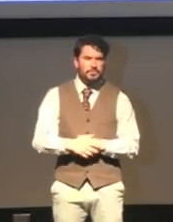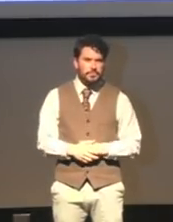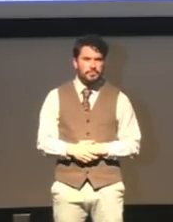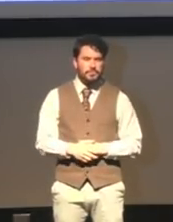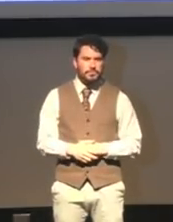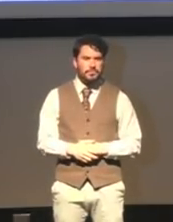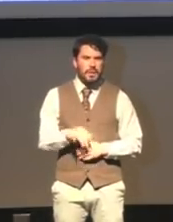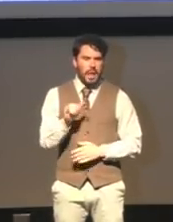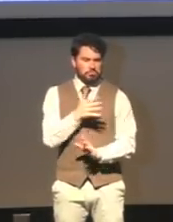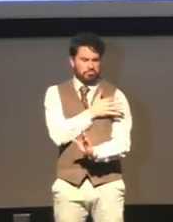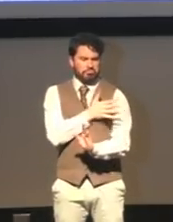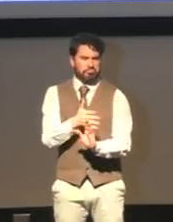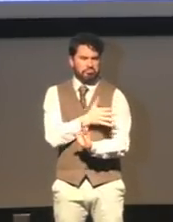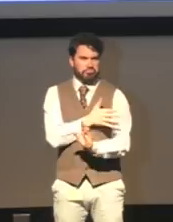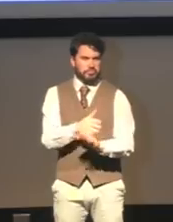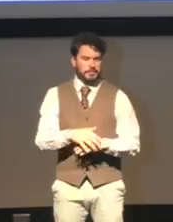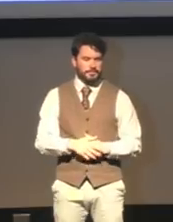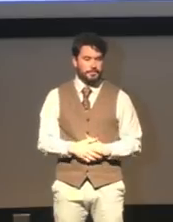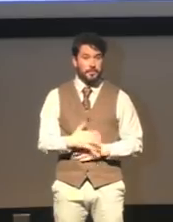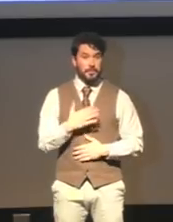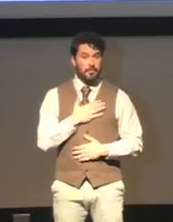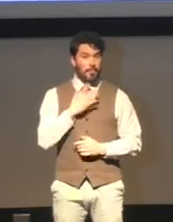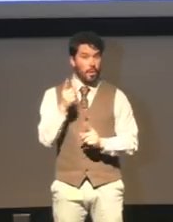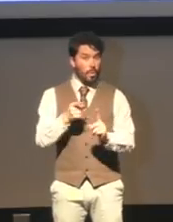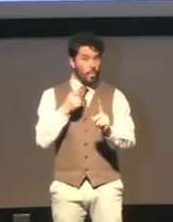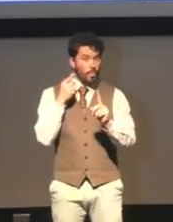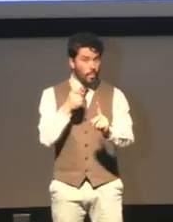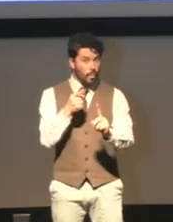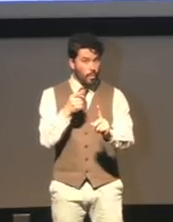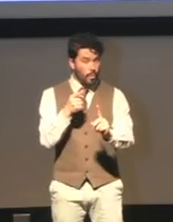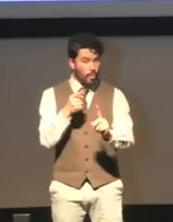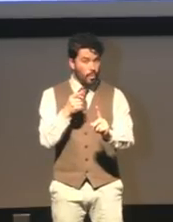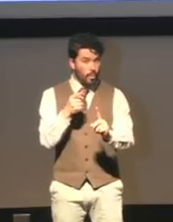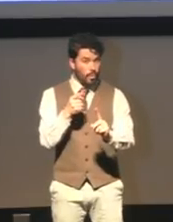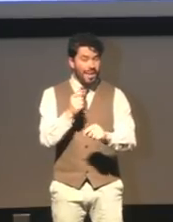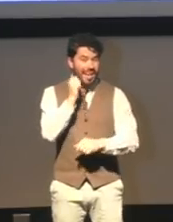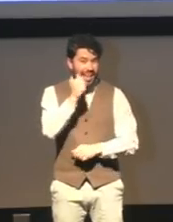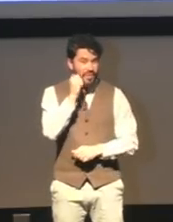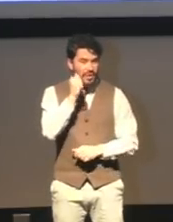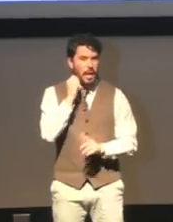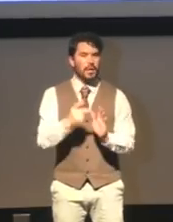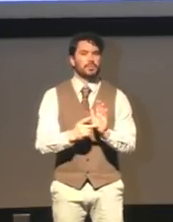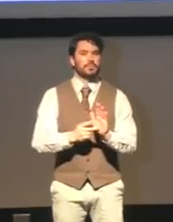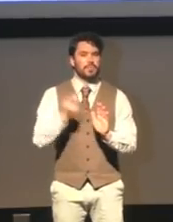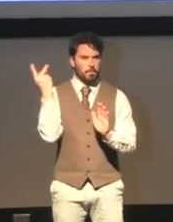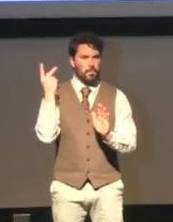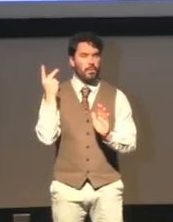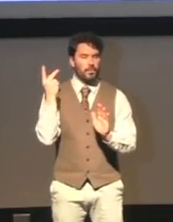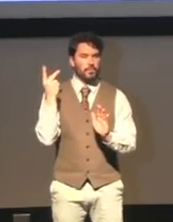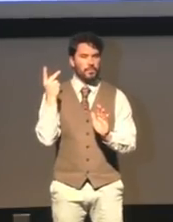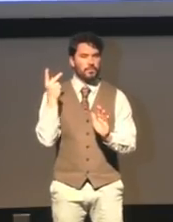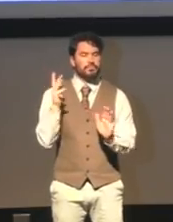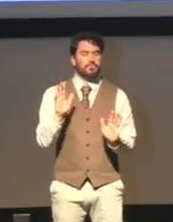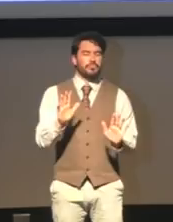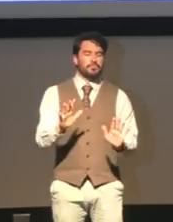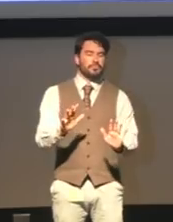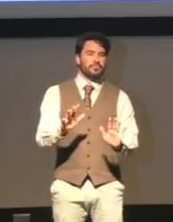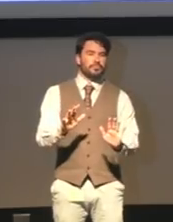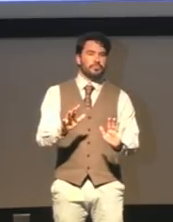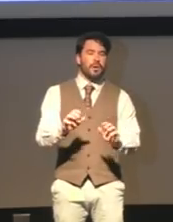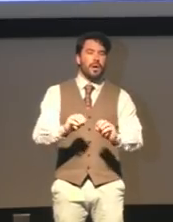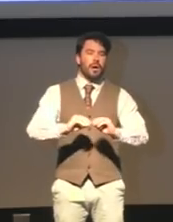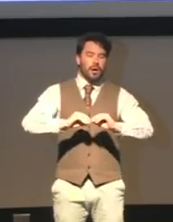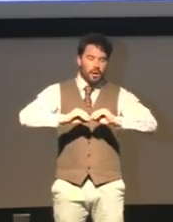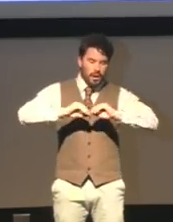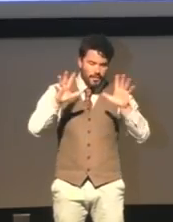period. My goal would be able to test twice that number of patients. Clearly, that would be dictated about who needs to